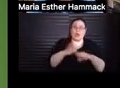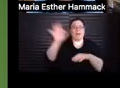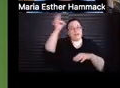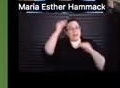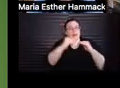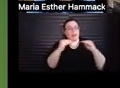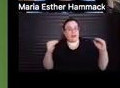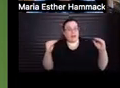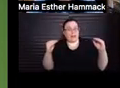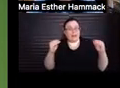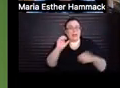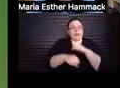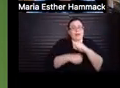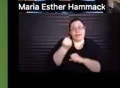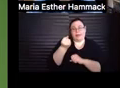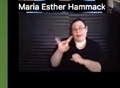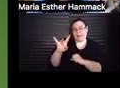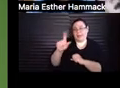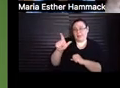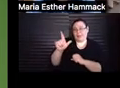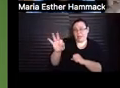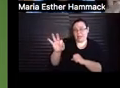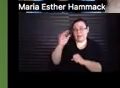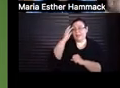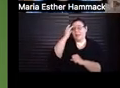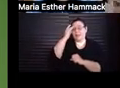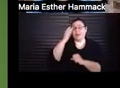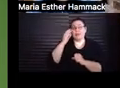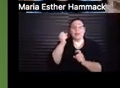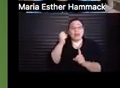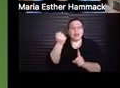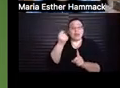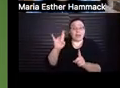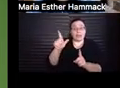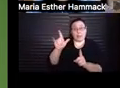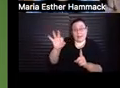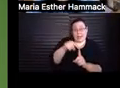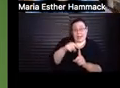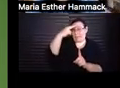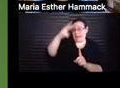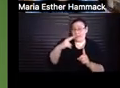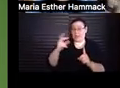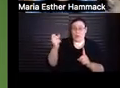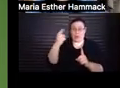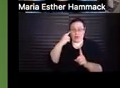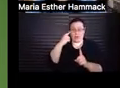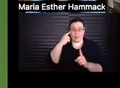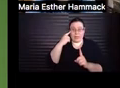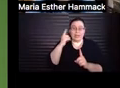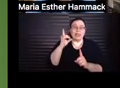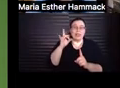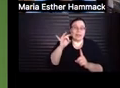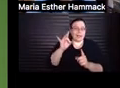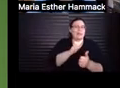in 1829, even when in 1829, the Mexican government did decide. So they passed abolition